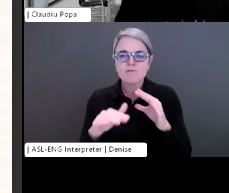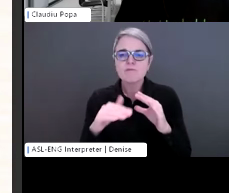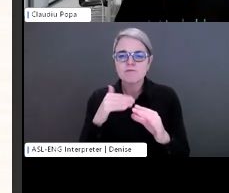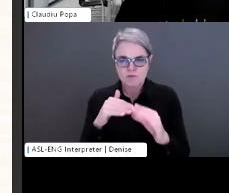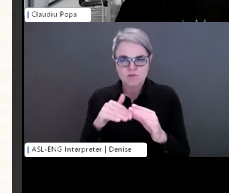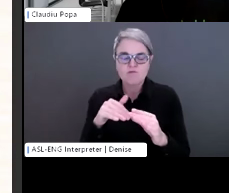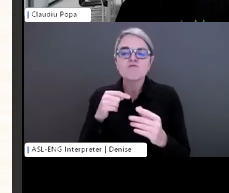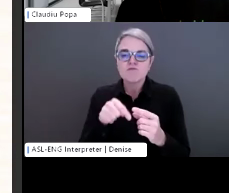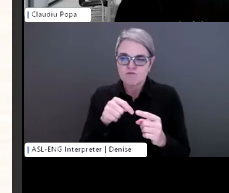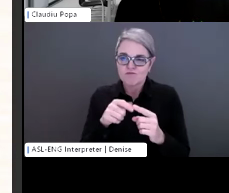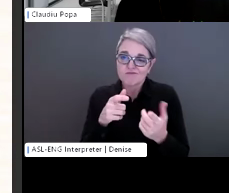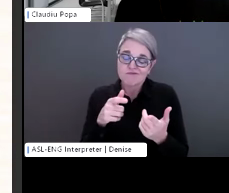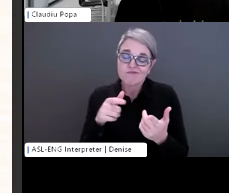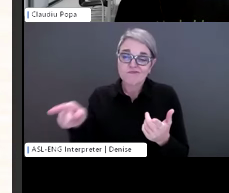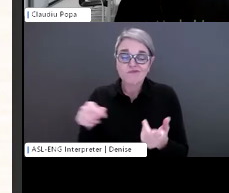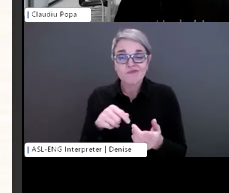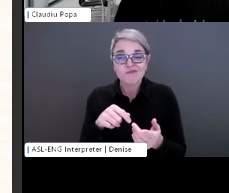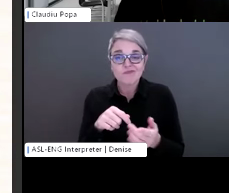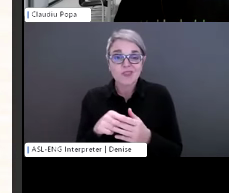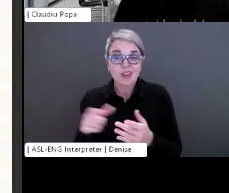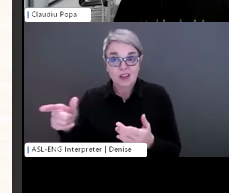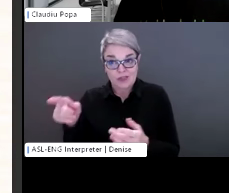accounts and emails